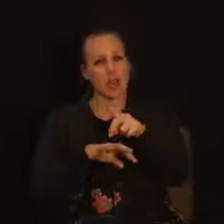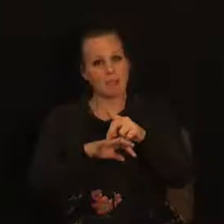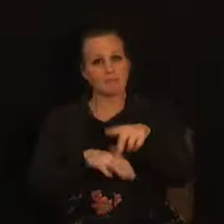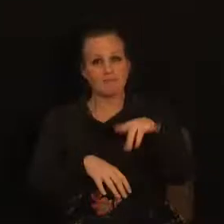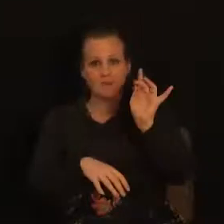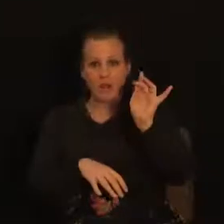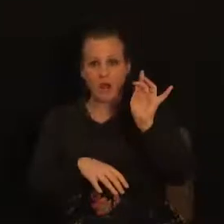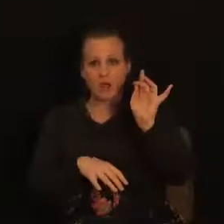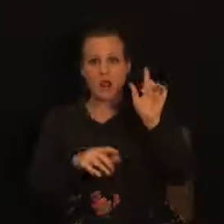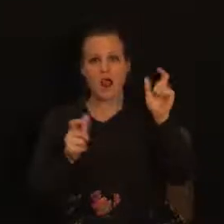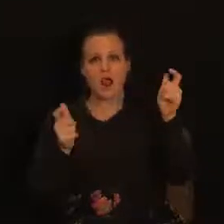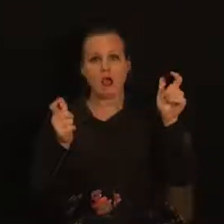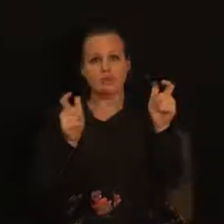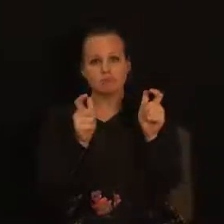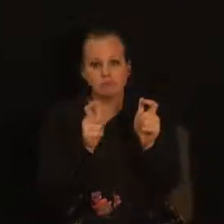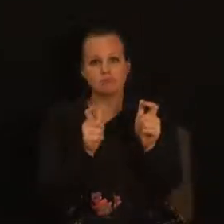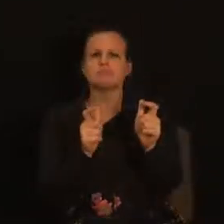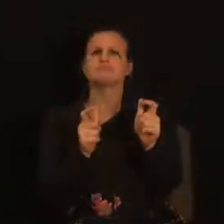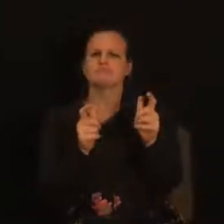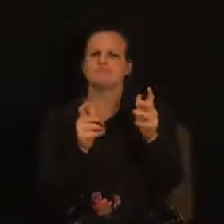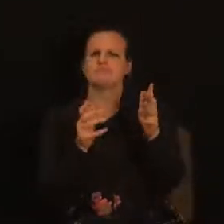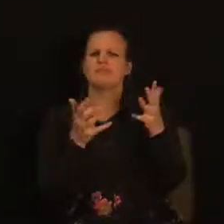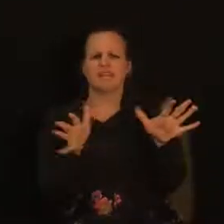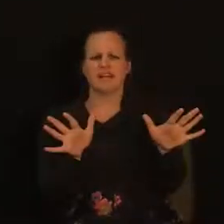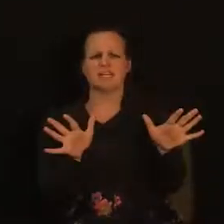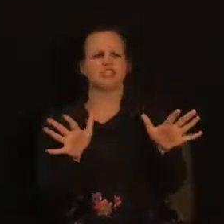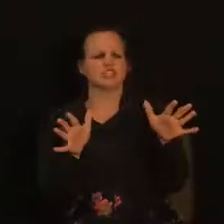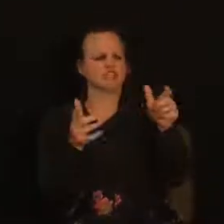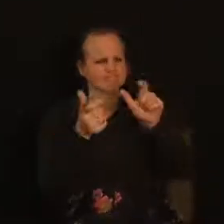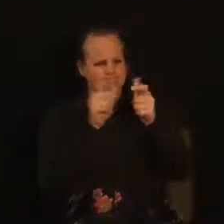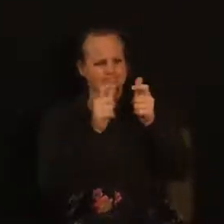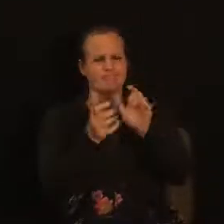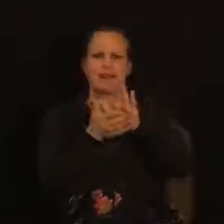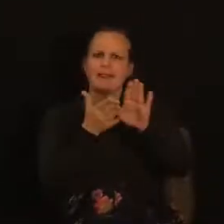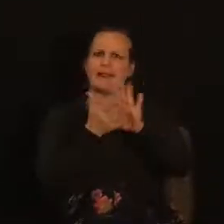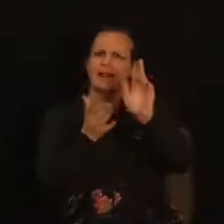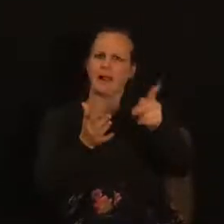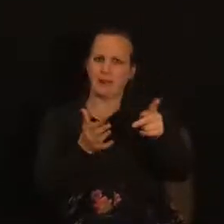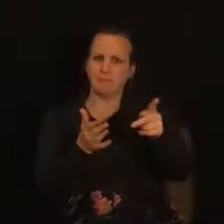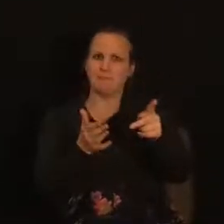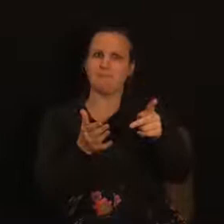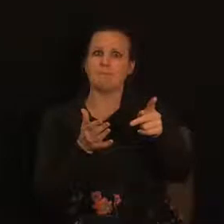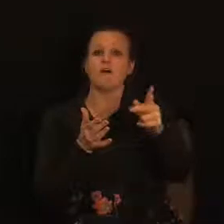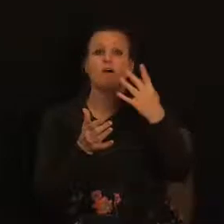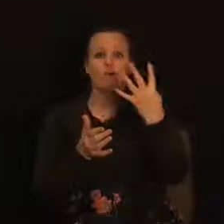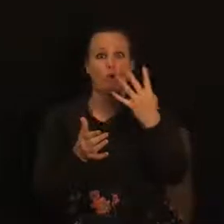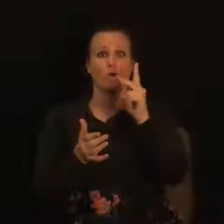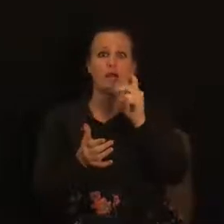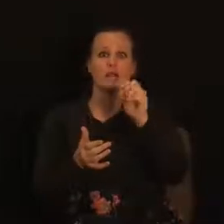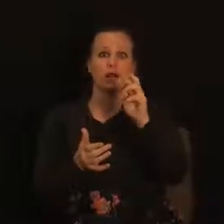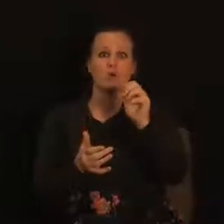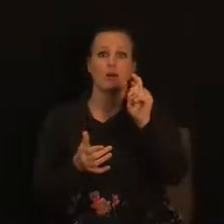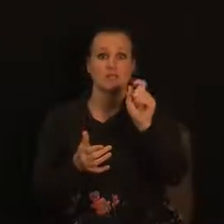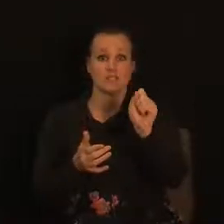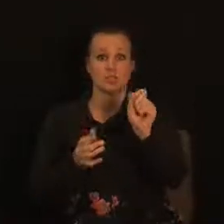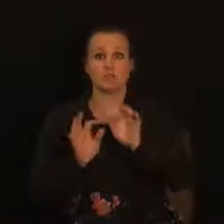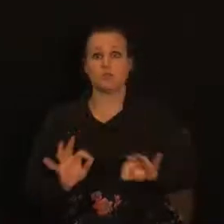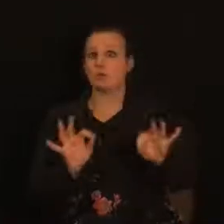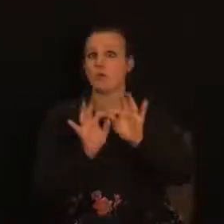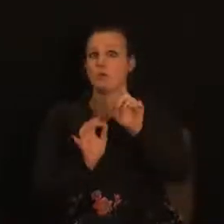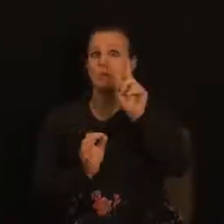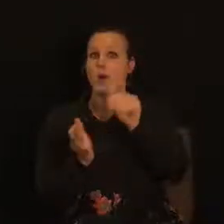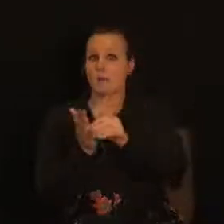down to 4 carats once it was, you know, finished, was worth $1 million. Yeah.